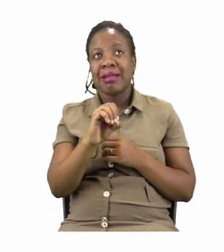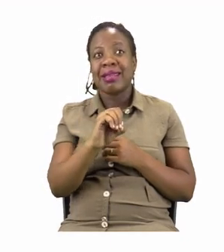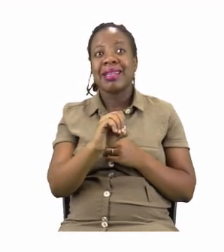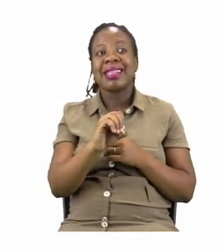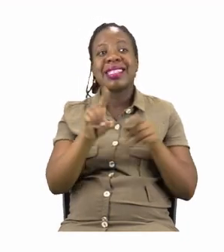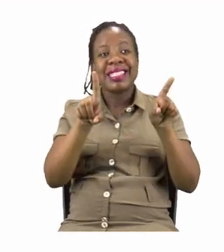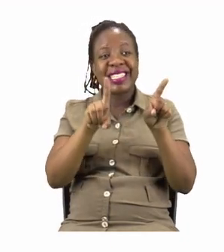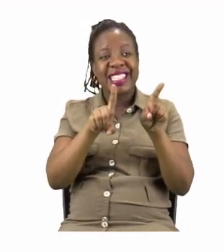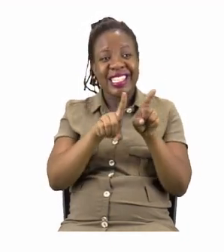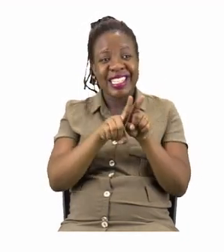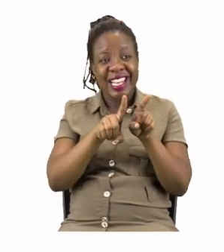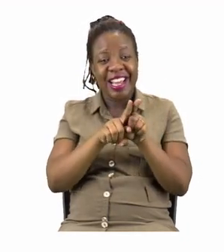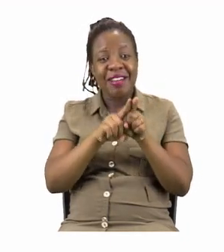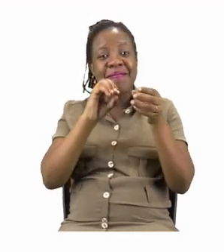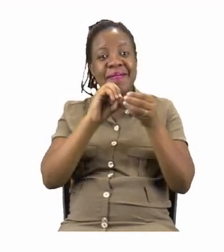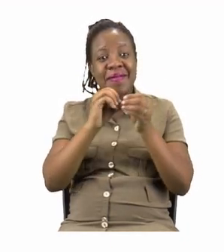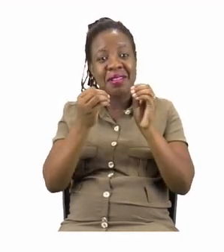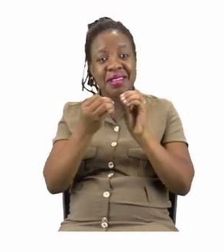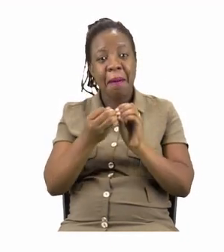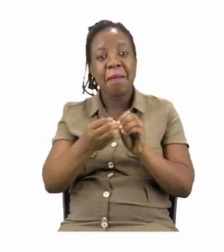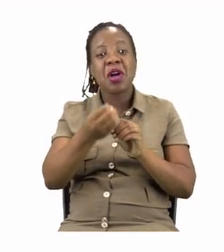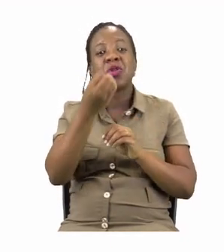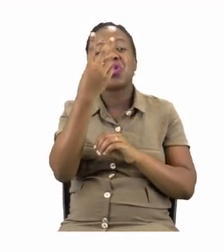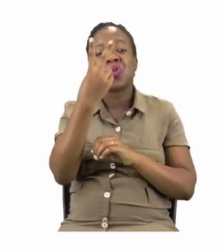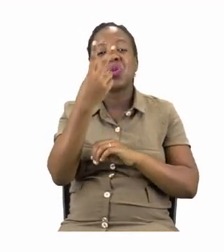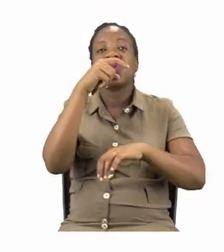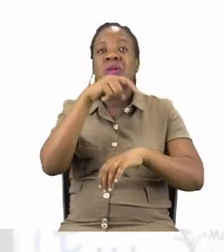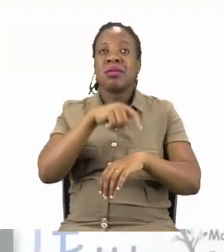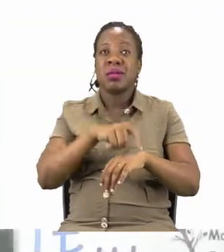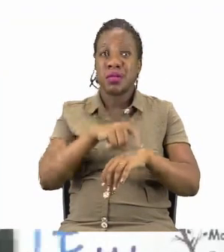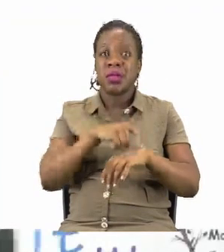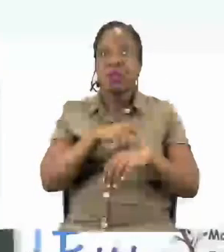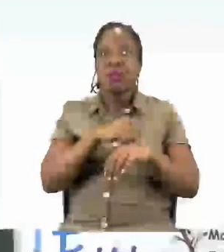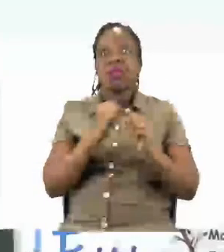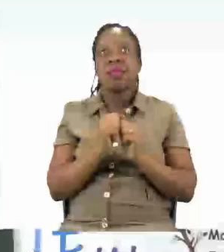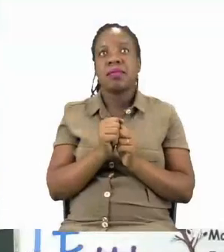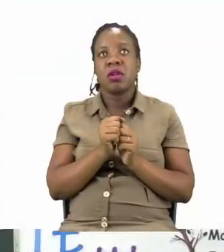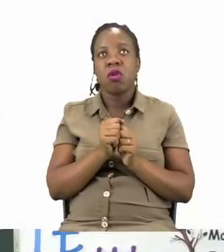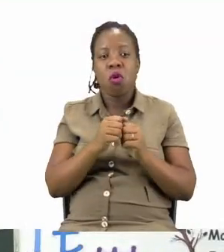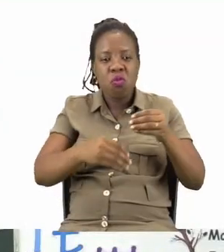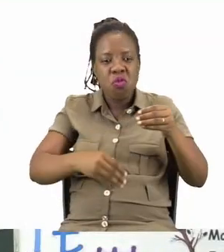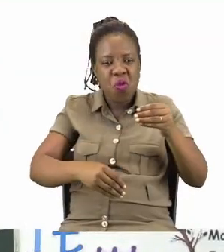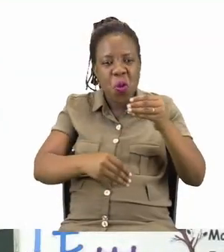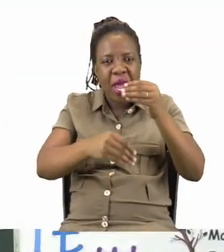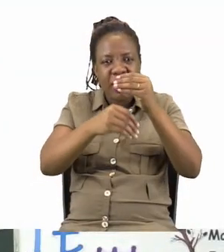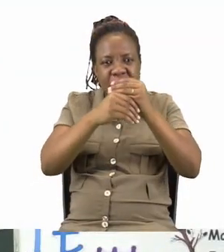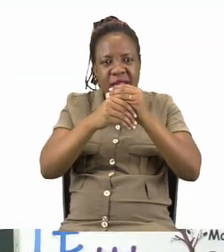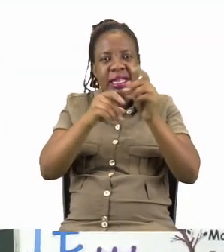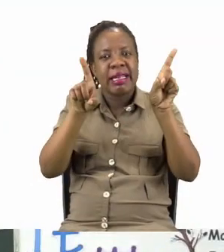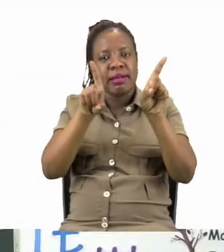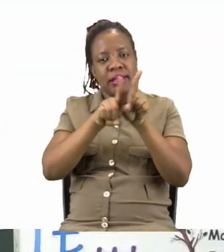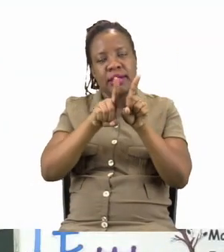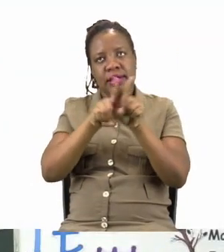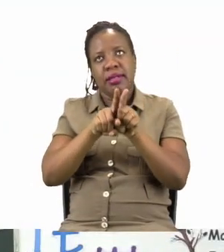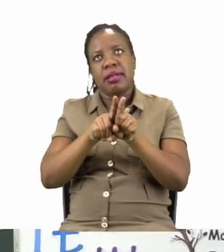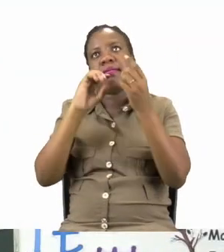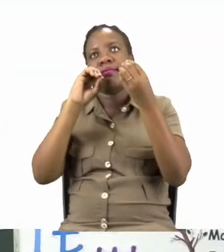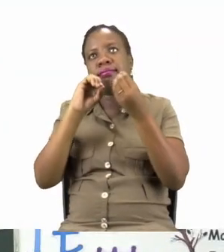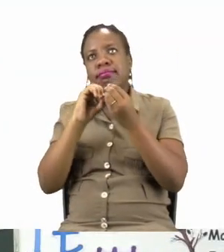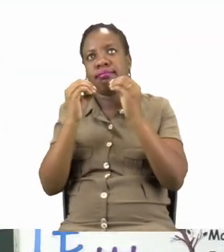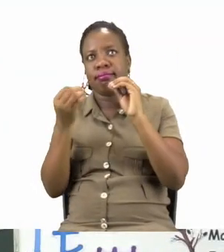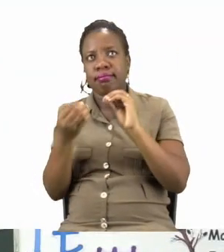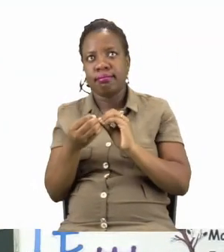numbers. Now on the board I wrote this sum for you. Now let's quickly see how we have to go